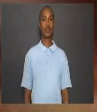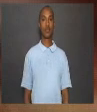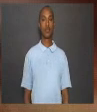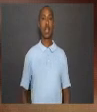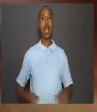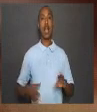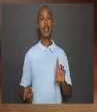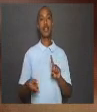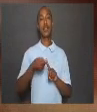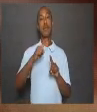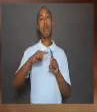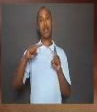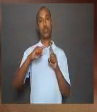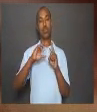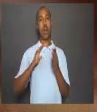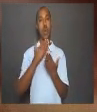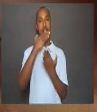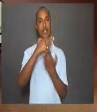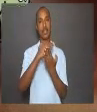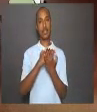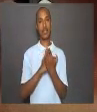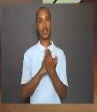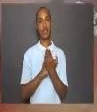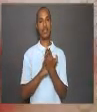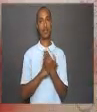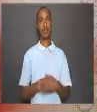Let's get back to our lesson.